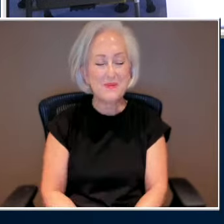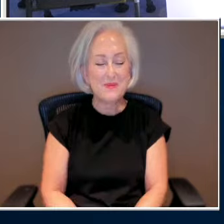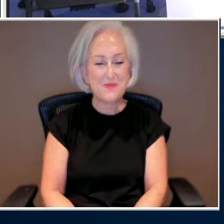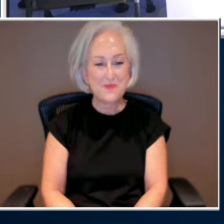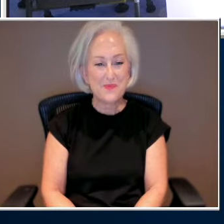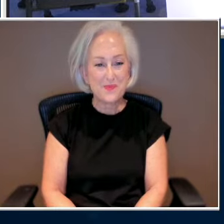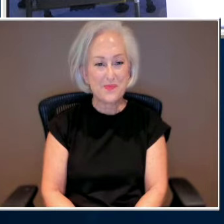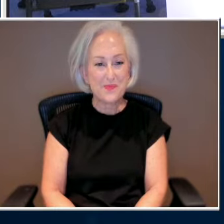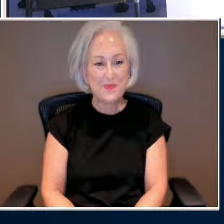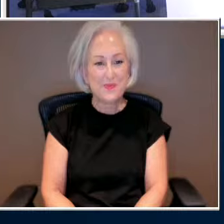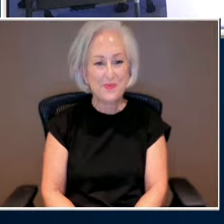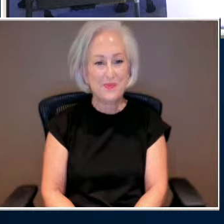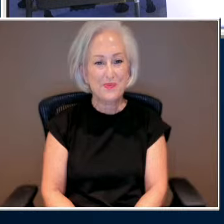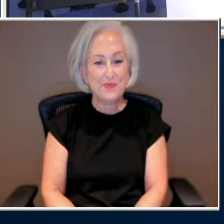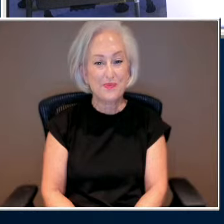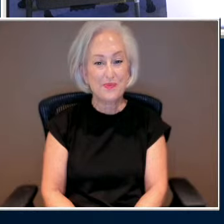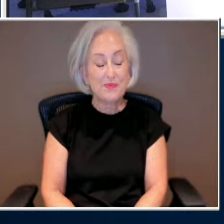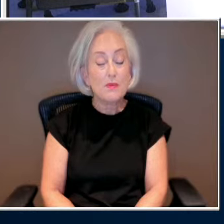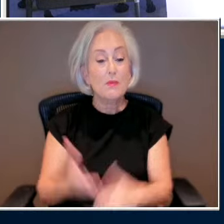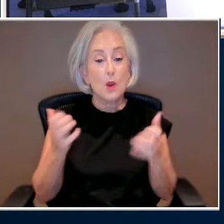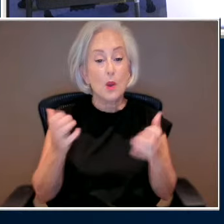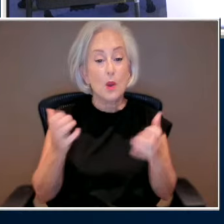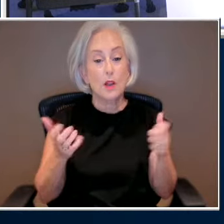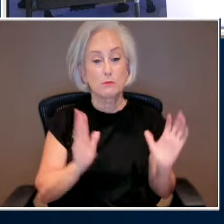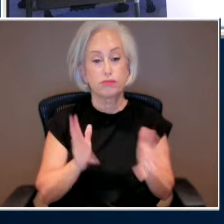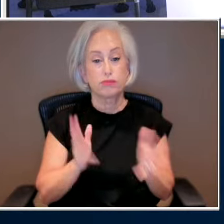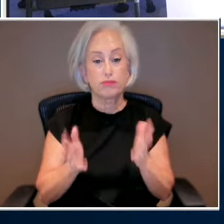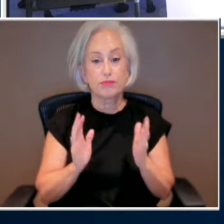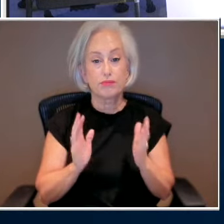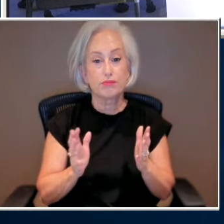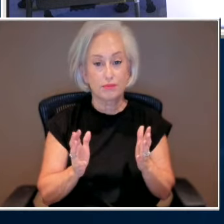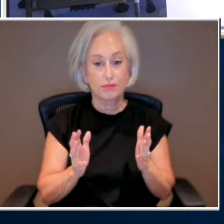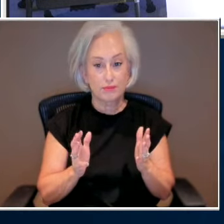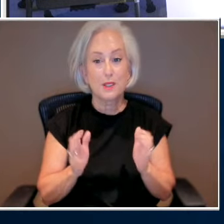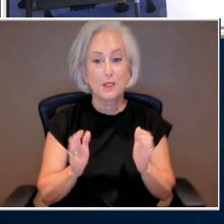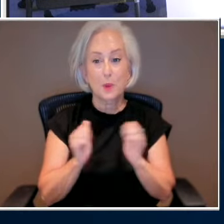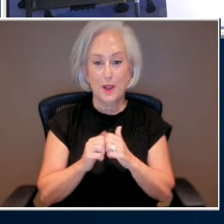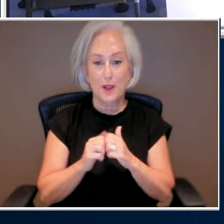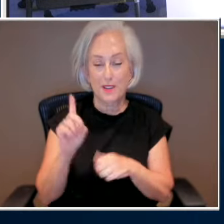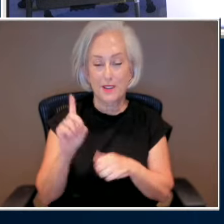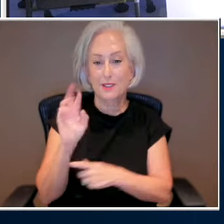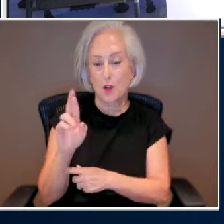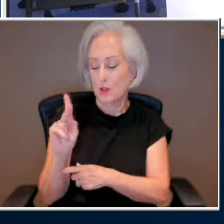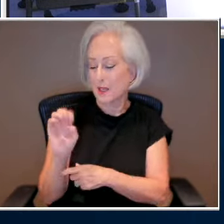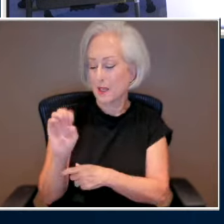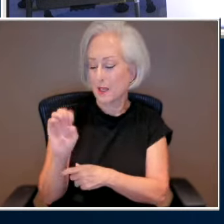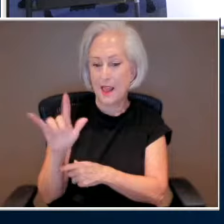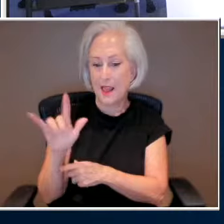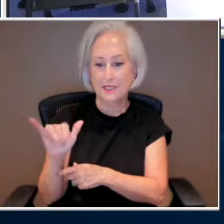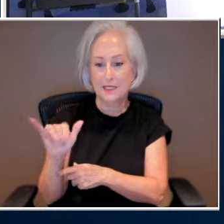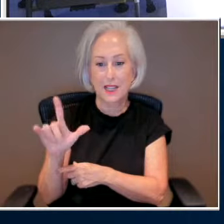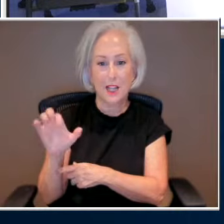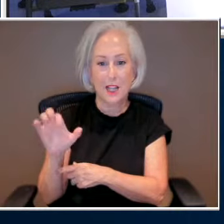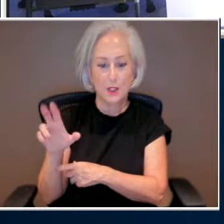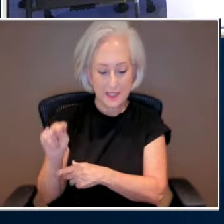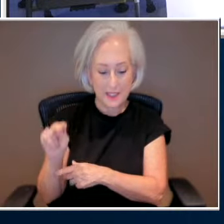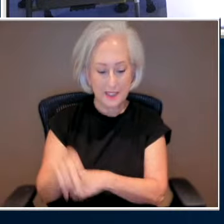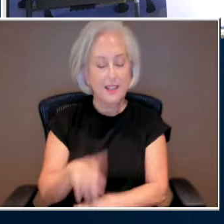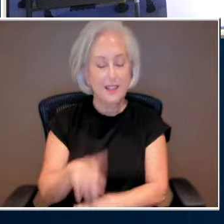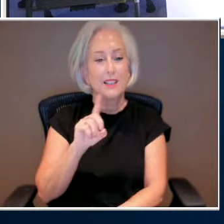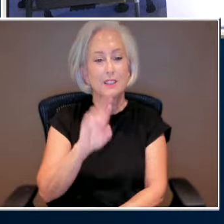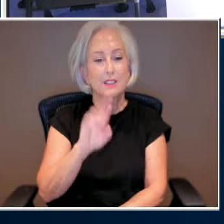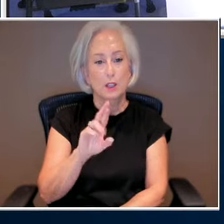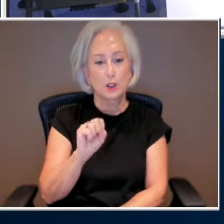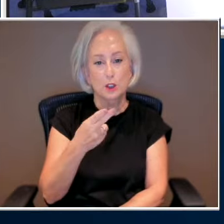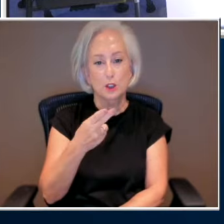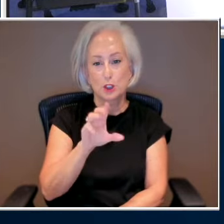I want to talk more about this story, and I want to bring in Dr. Kelsey Larson, a breast surgical oncologist, and Dr. Priyanka Sharma, oncologist who specializes in